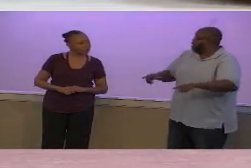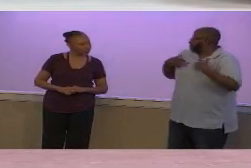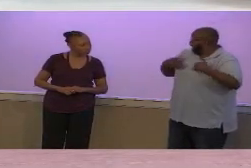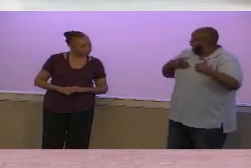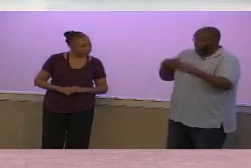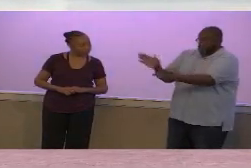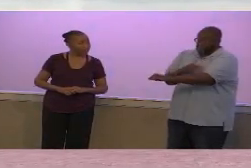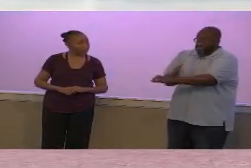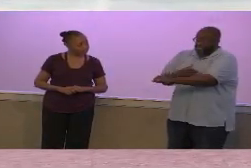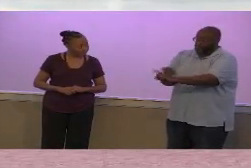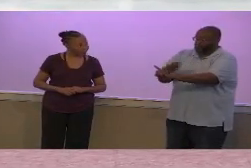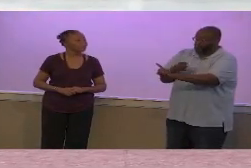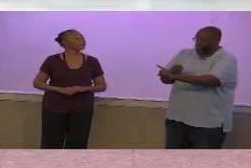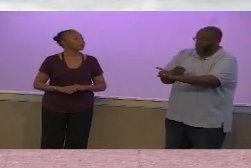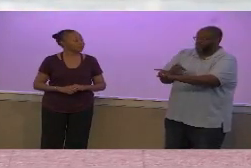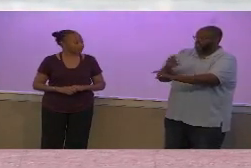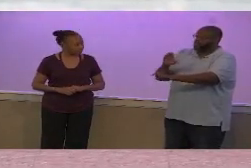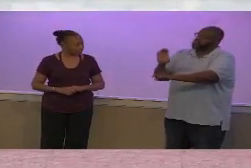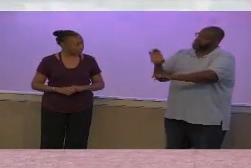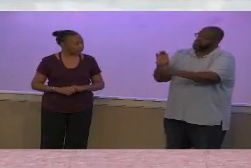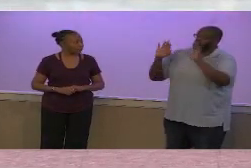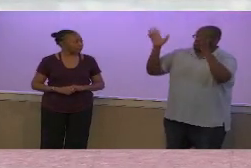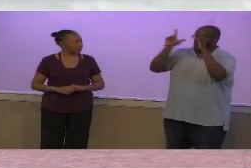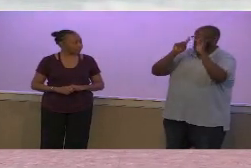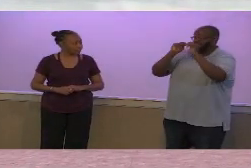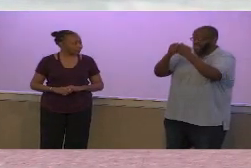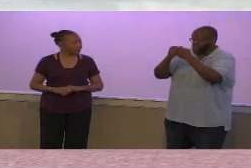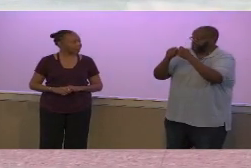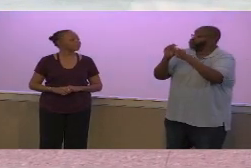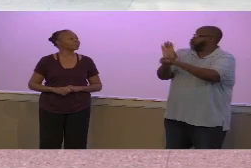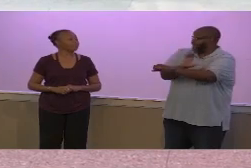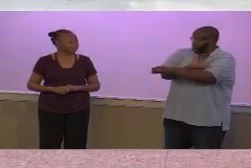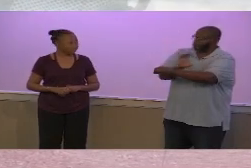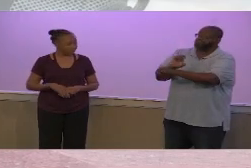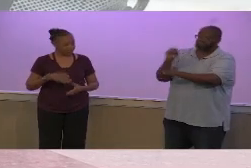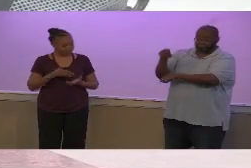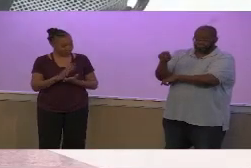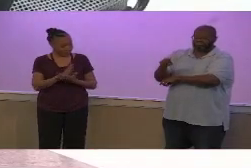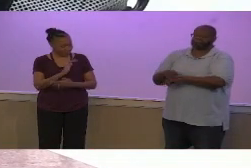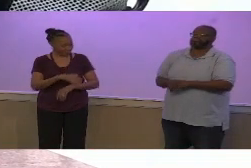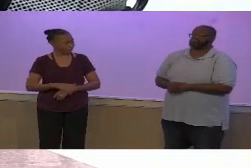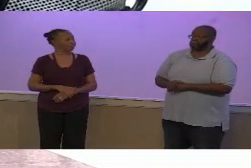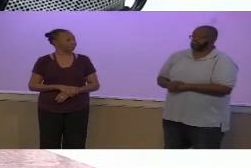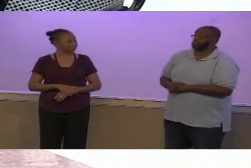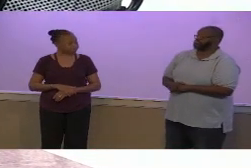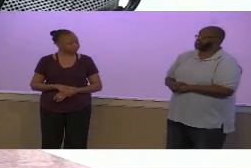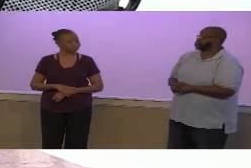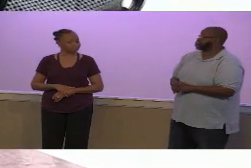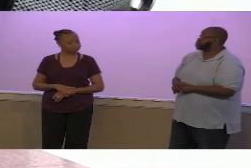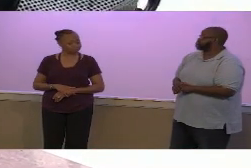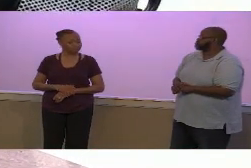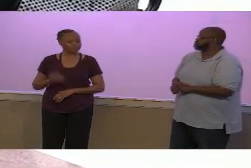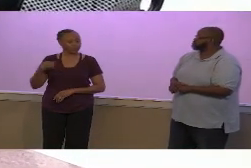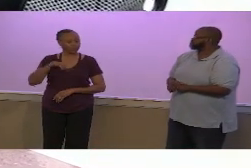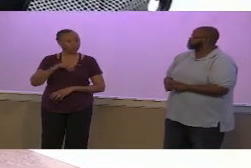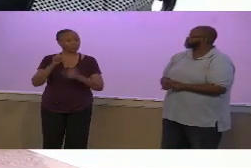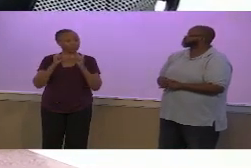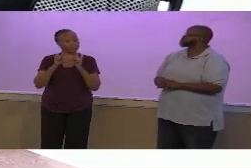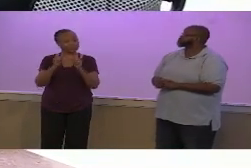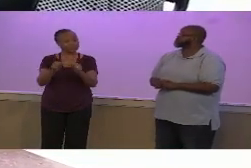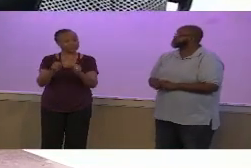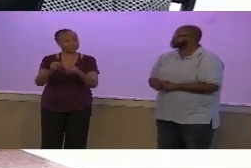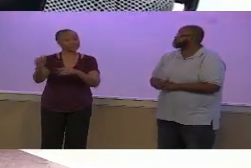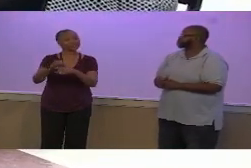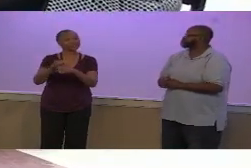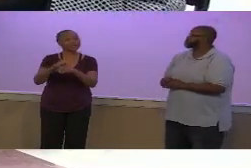featuring our very own Shemaiah Praise Team. All right. And we will continue to